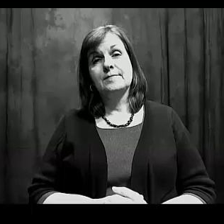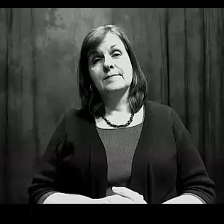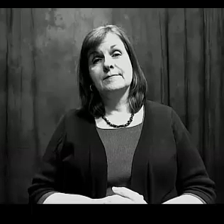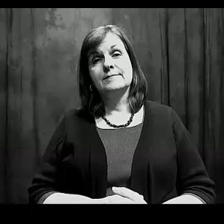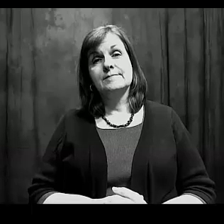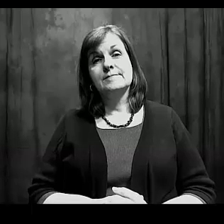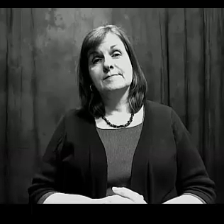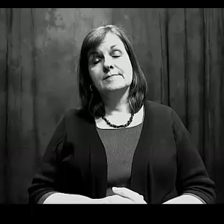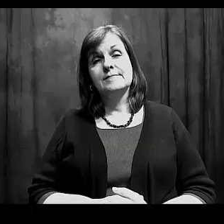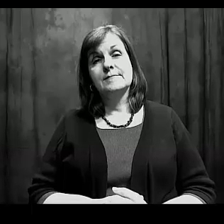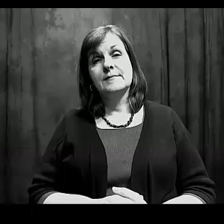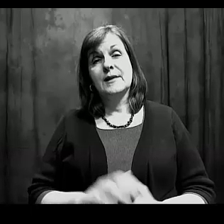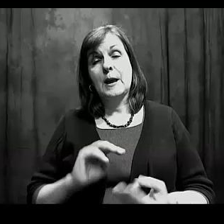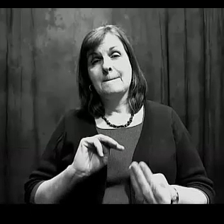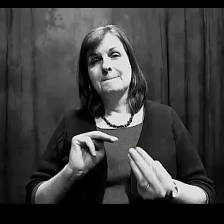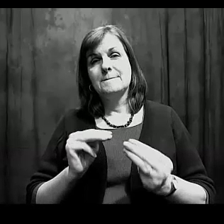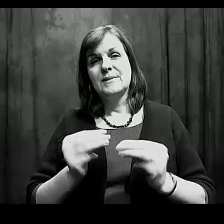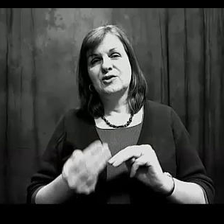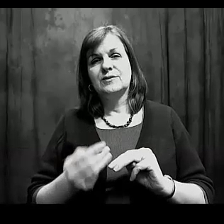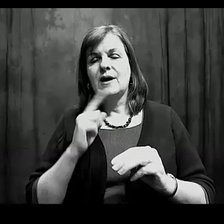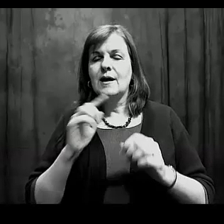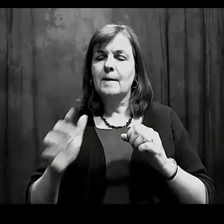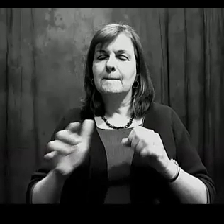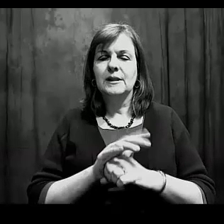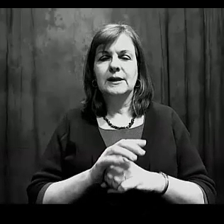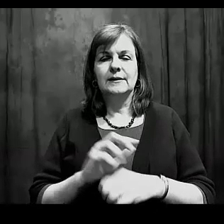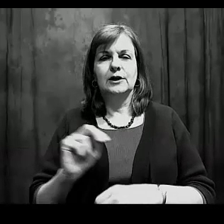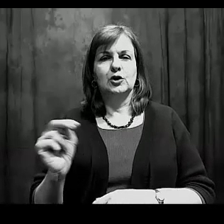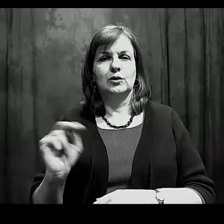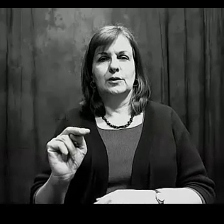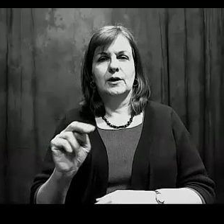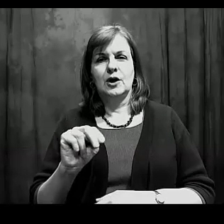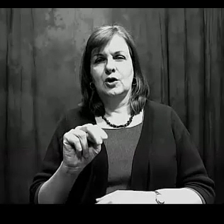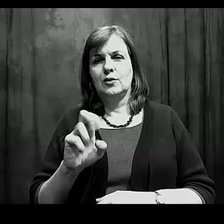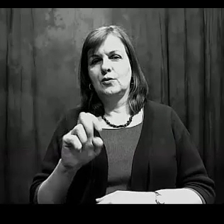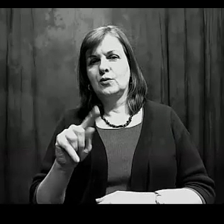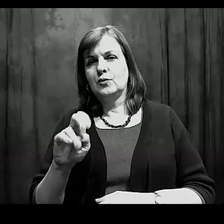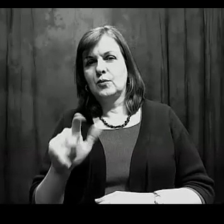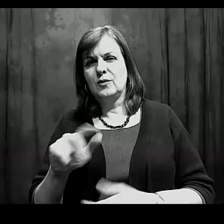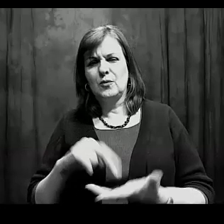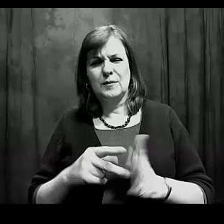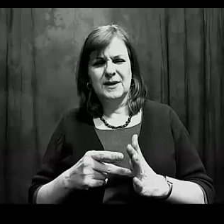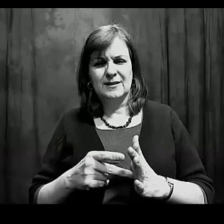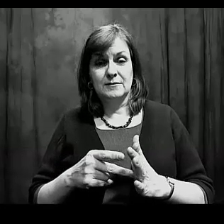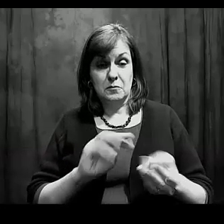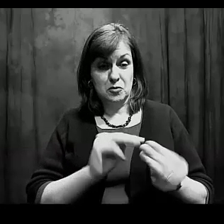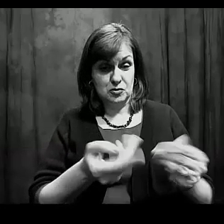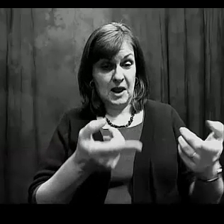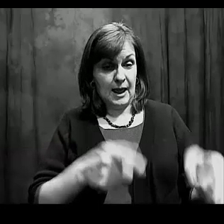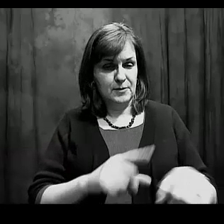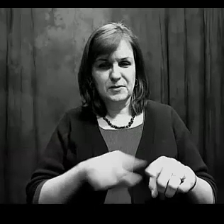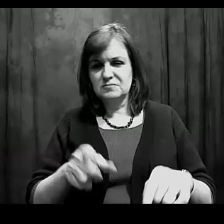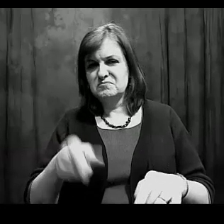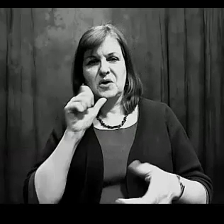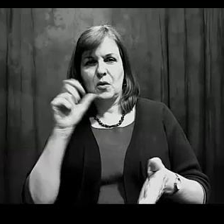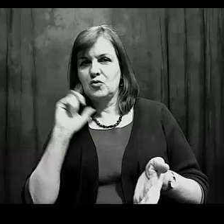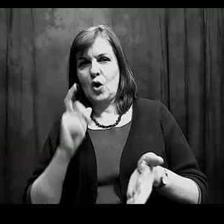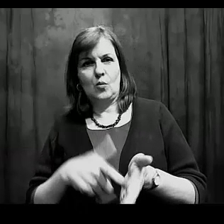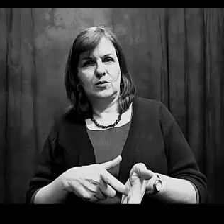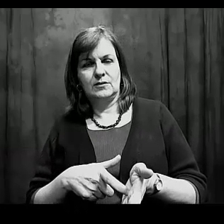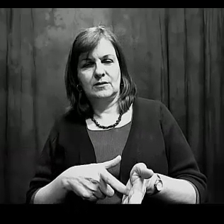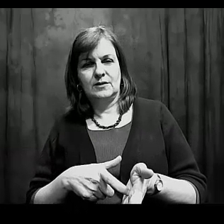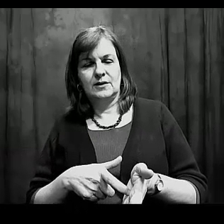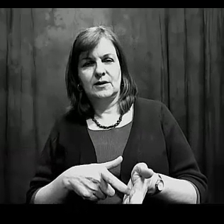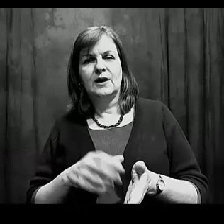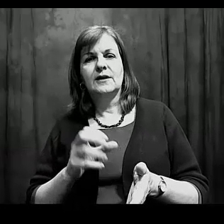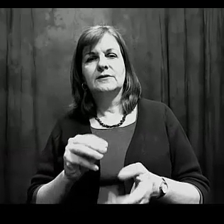they often are completely neutral, meaning that you have no idea that they've even occurred. So this rate